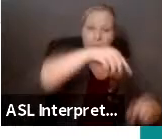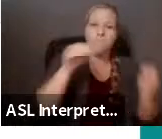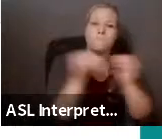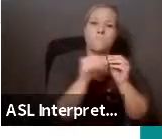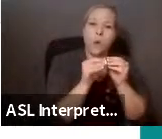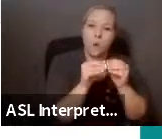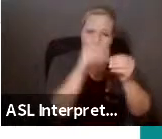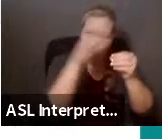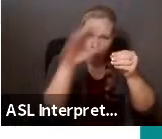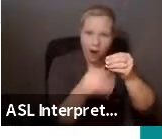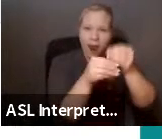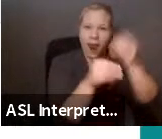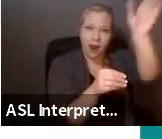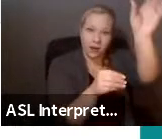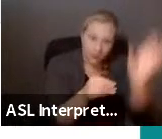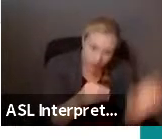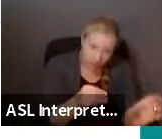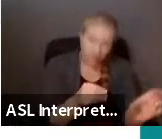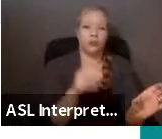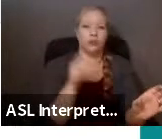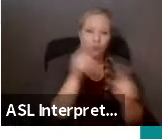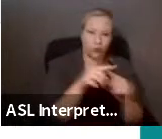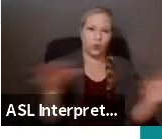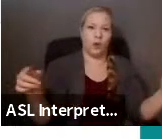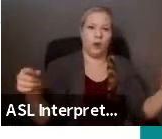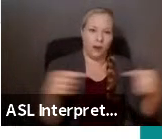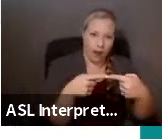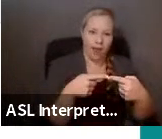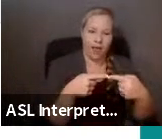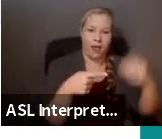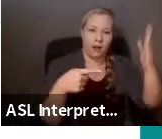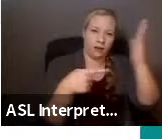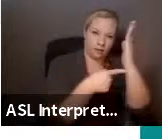under I-5 and connects into Columbia Street. So